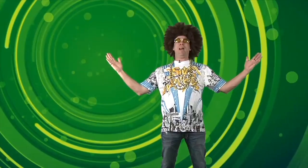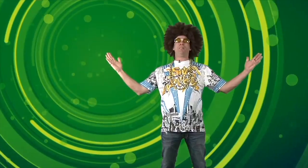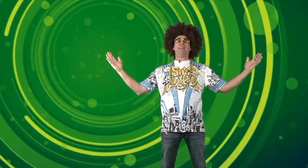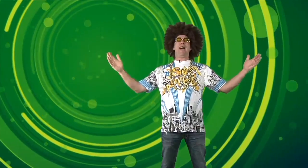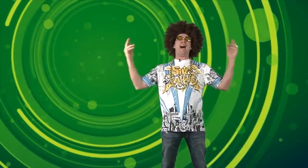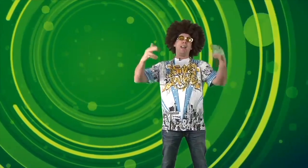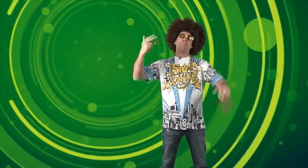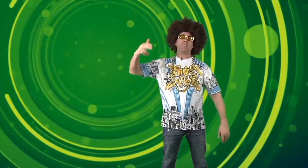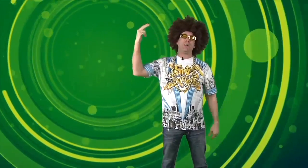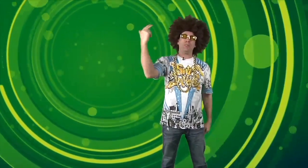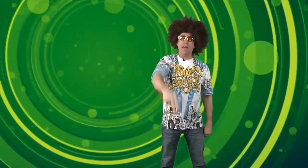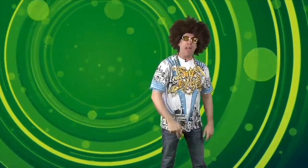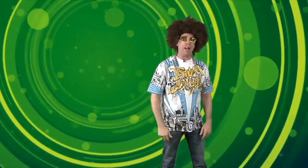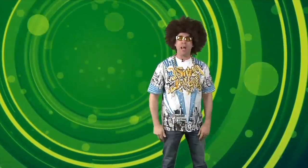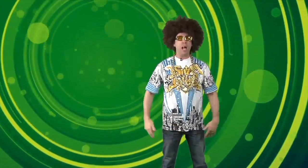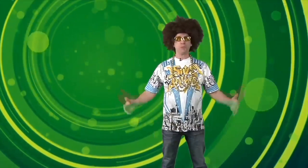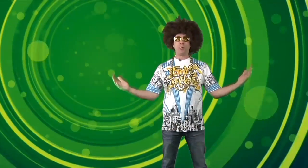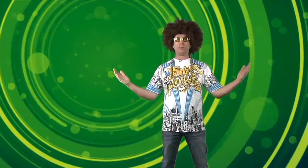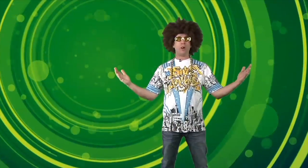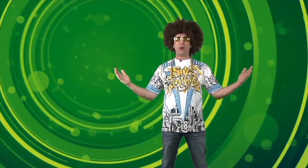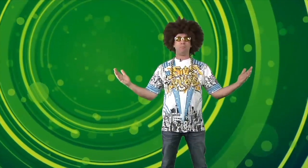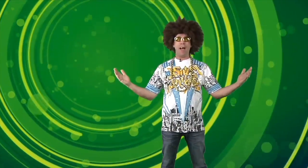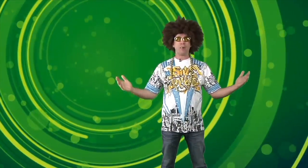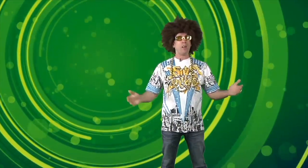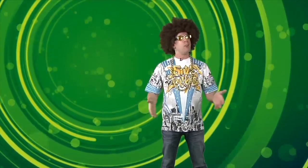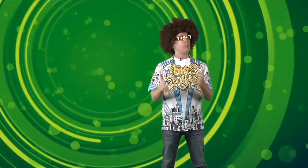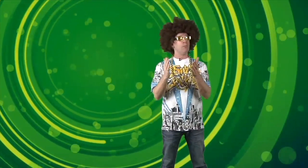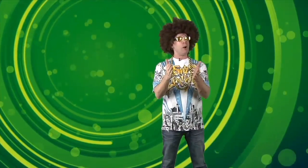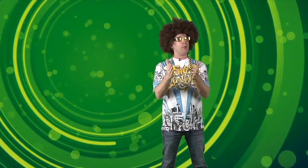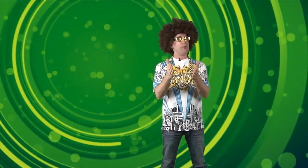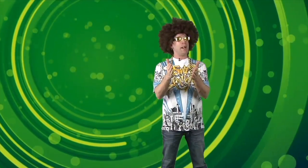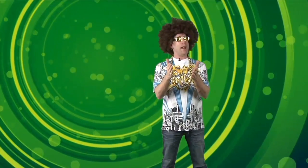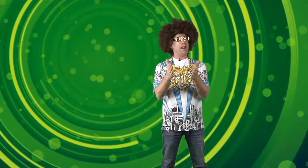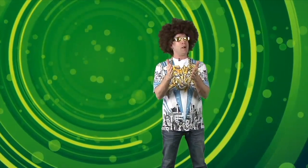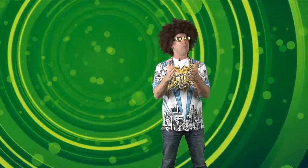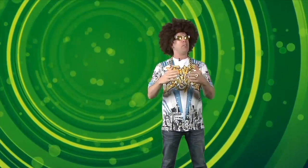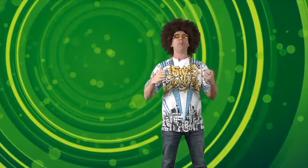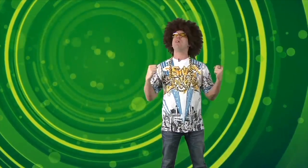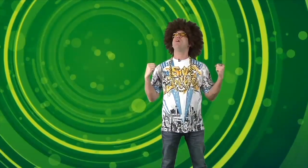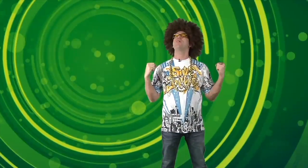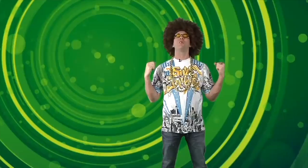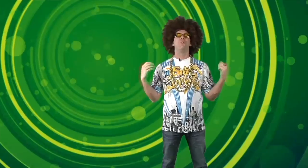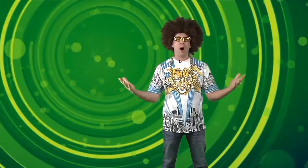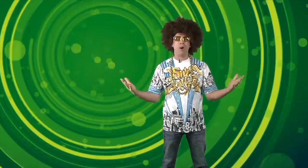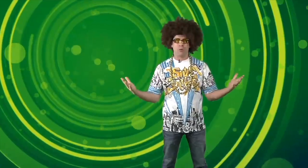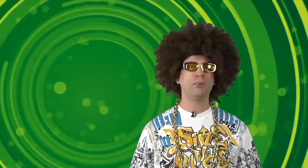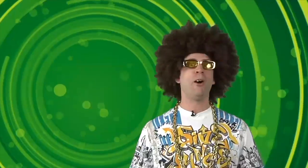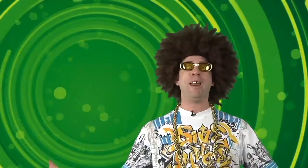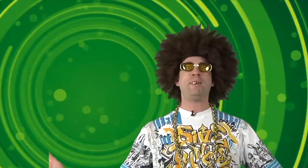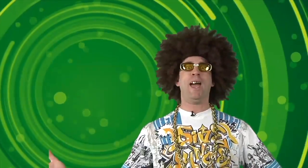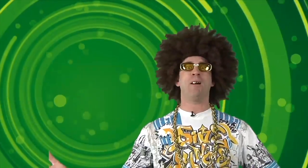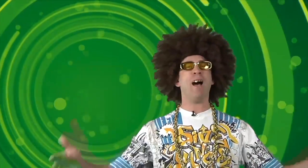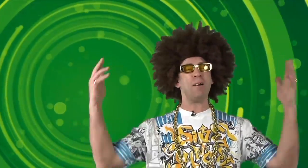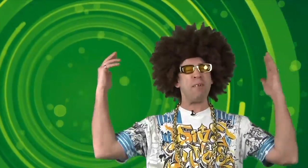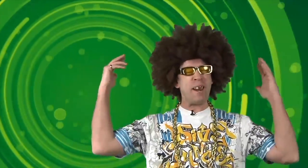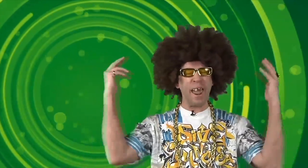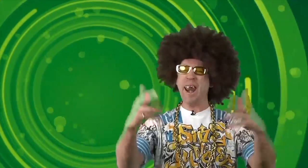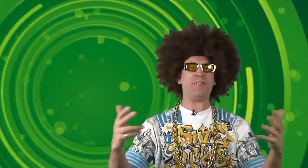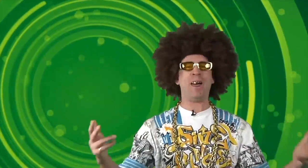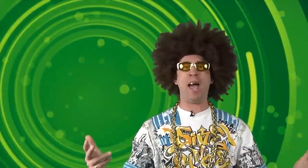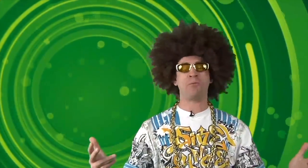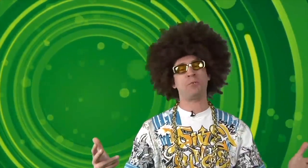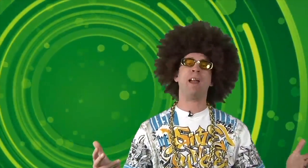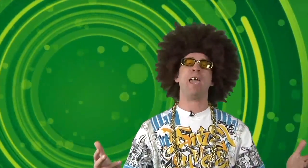some time with God every single day. That's what it's all about. The more you get of Him, the more you want. So anytime, I